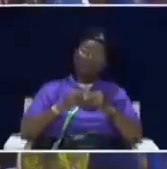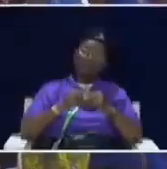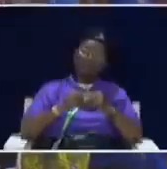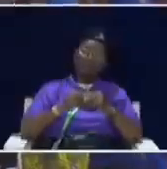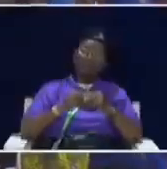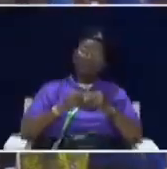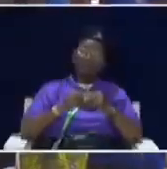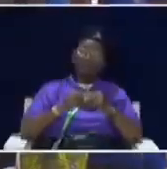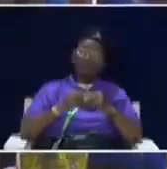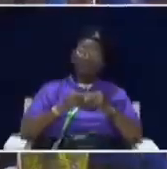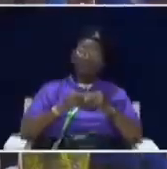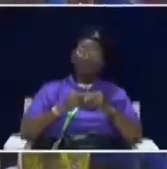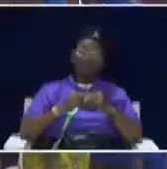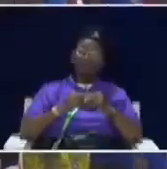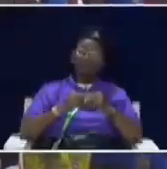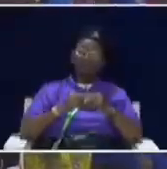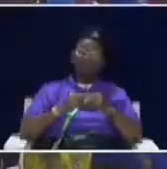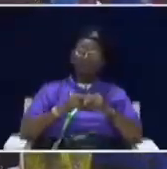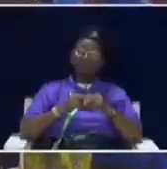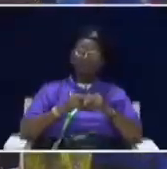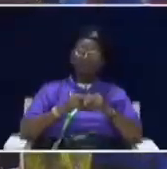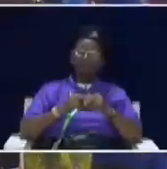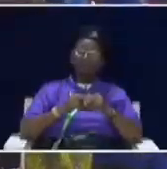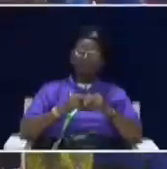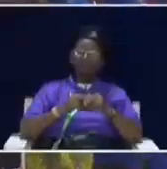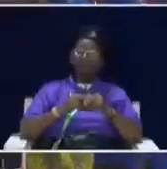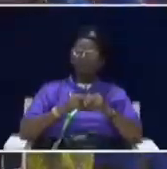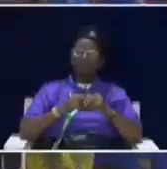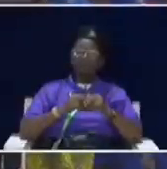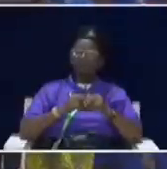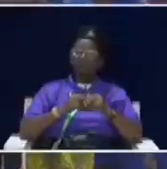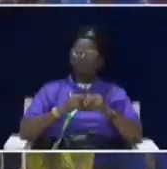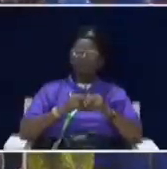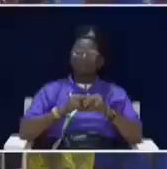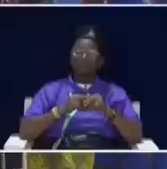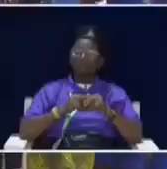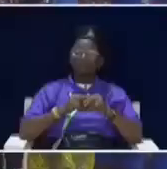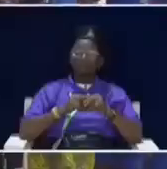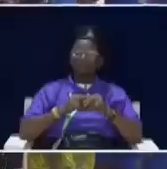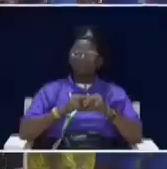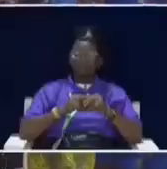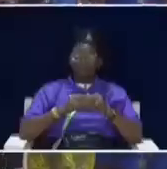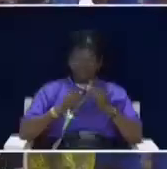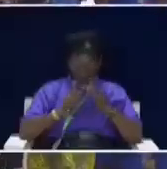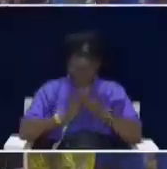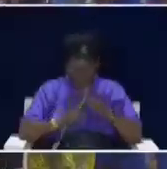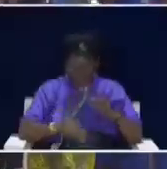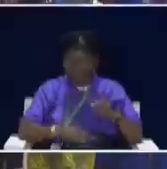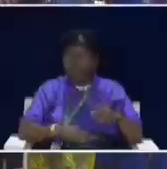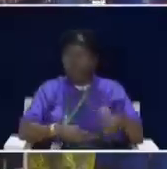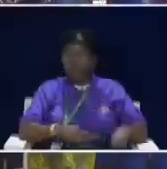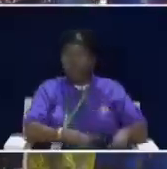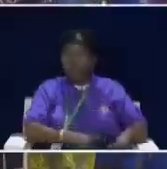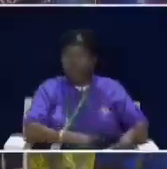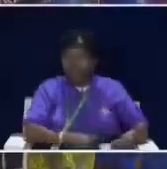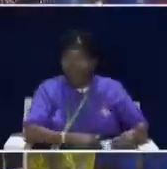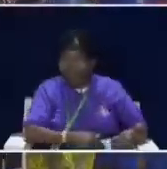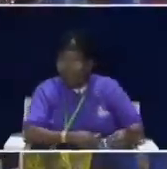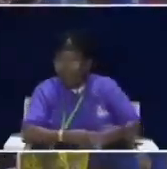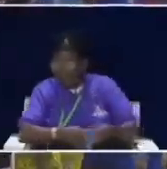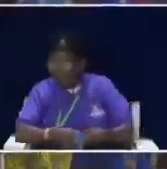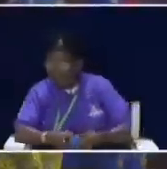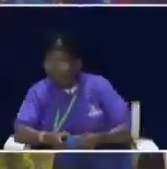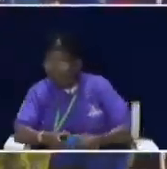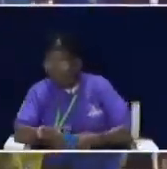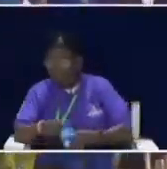Ramo shekere le ramaka koto runde moko shanta. Ikekere moko runde remo korunde ramo